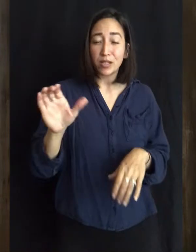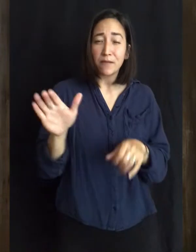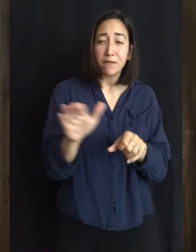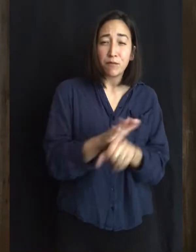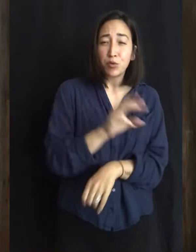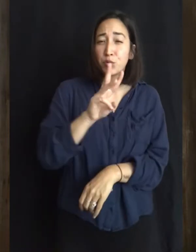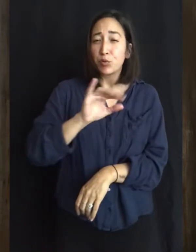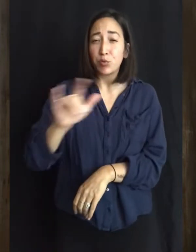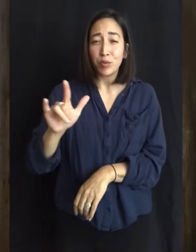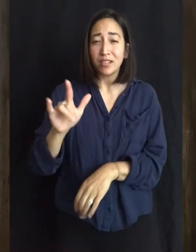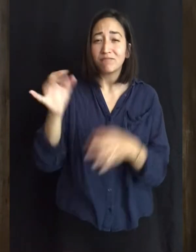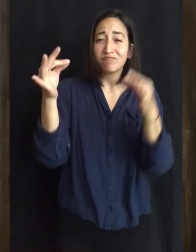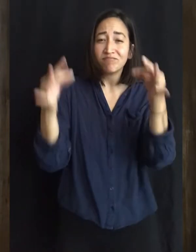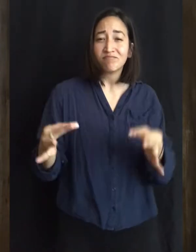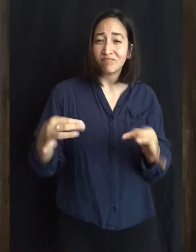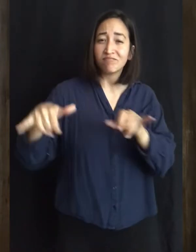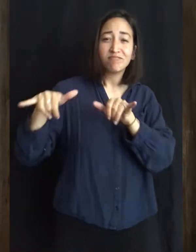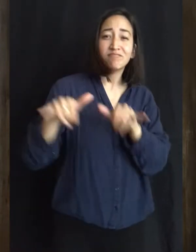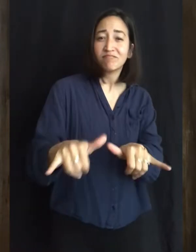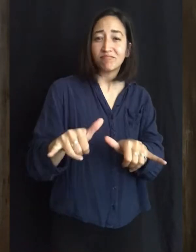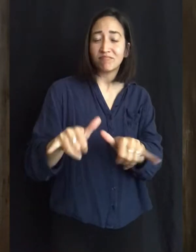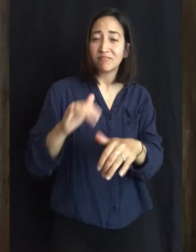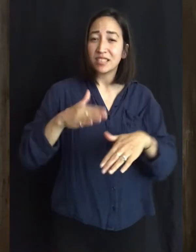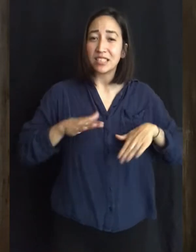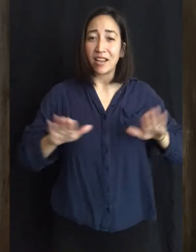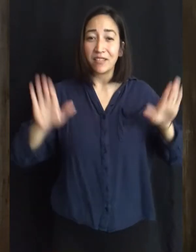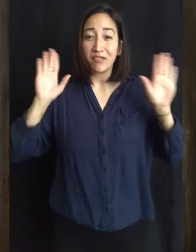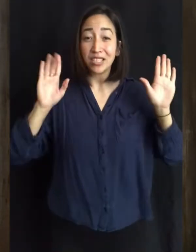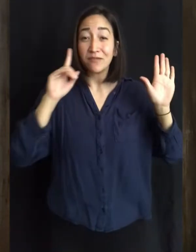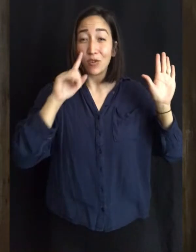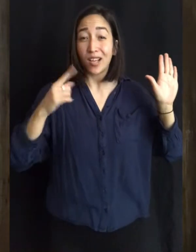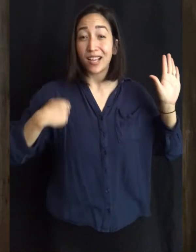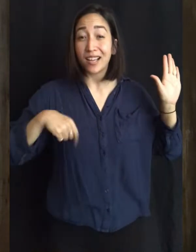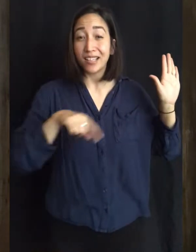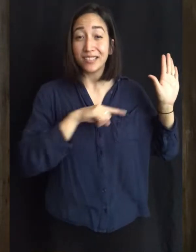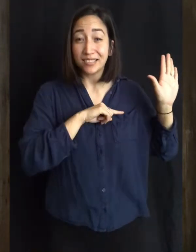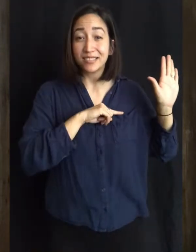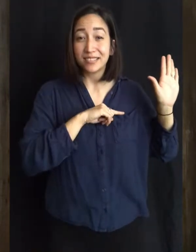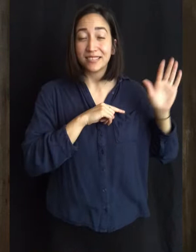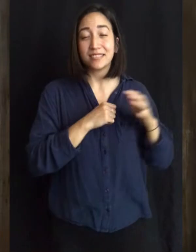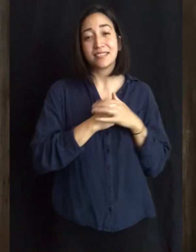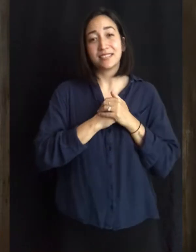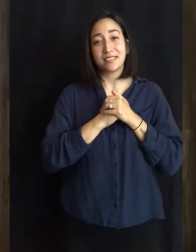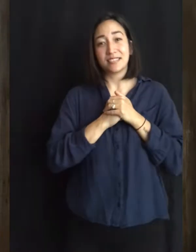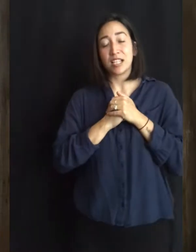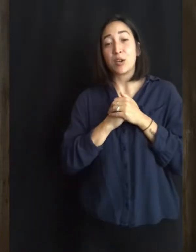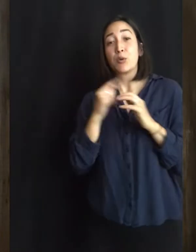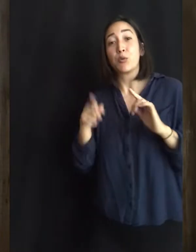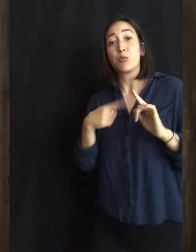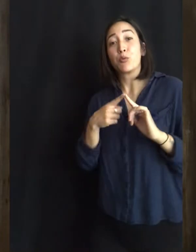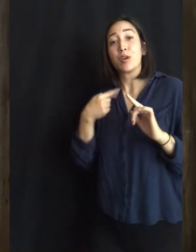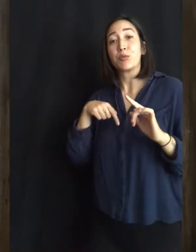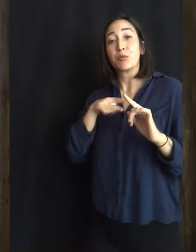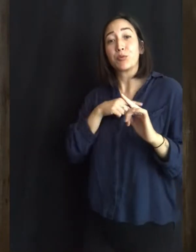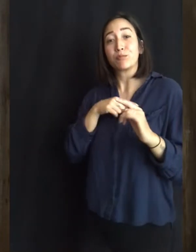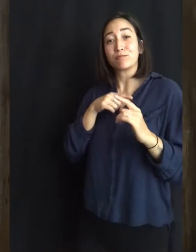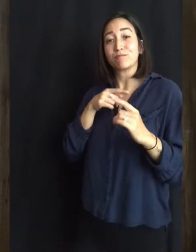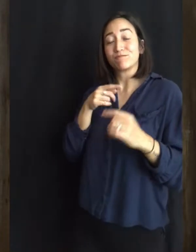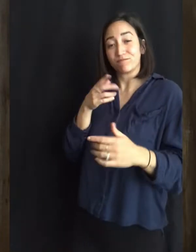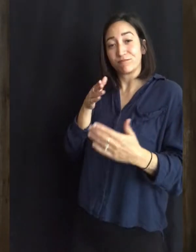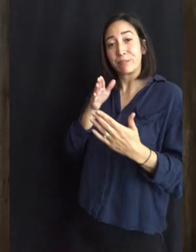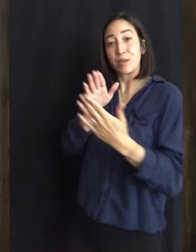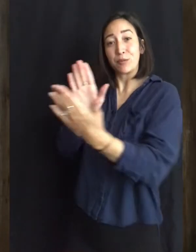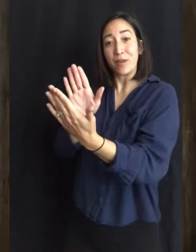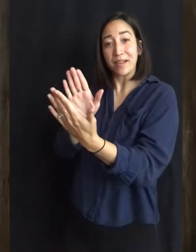chose to sacrifice, to stay on that cross for us. Whenever we come to the